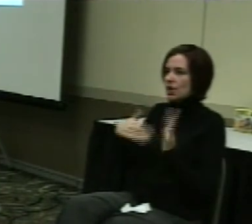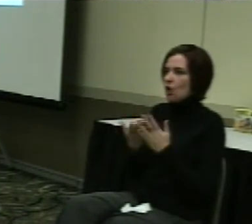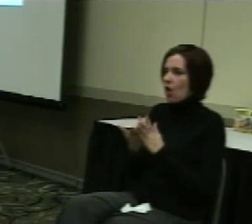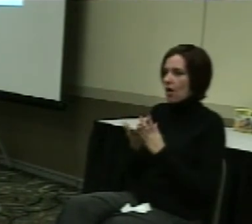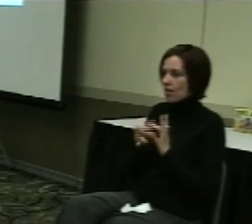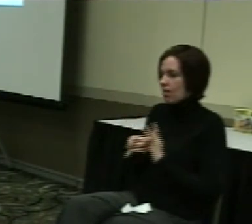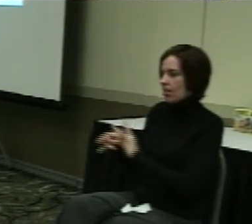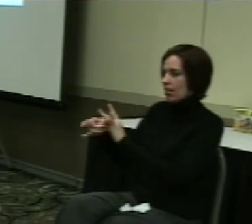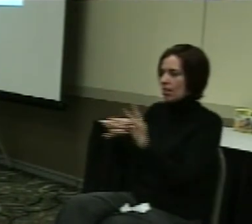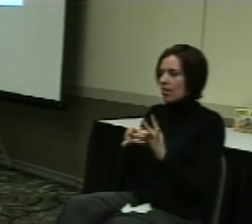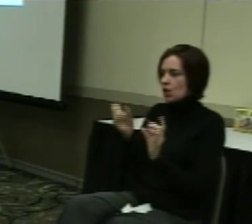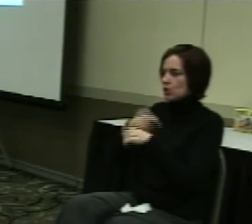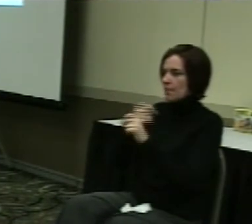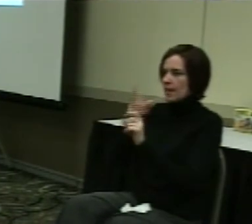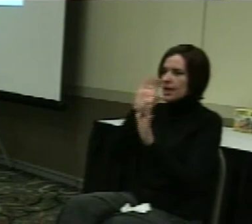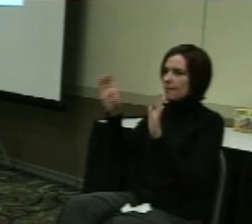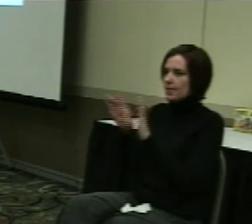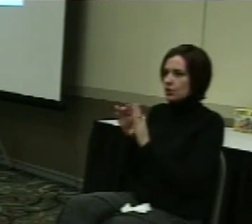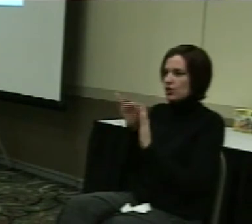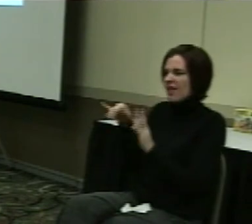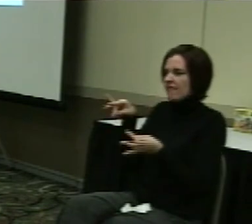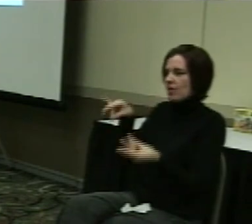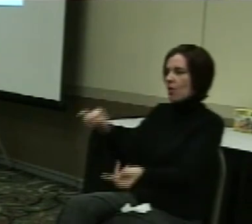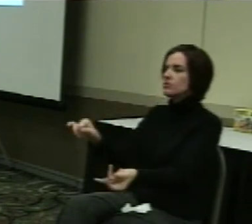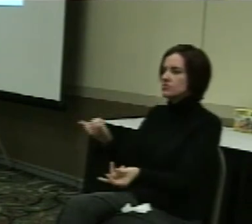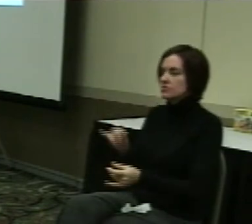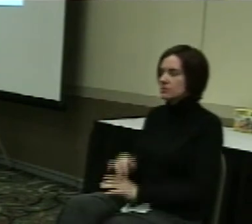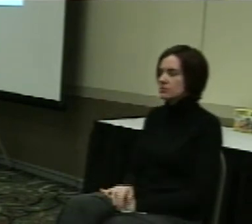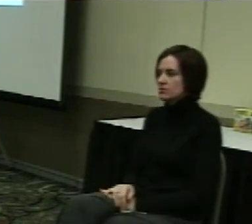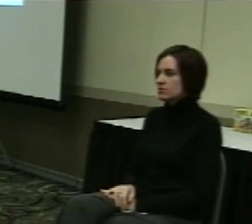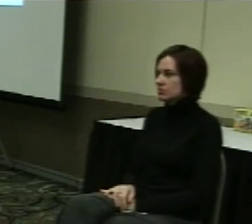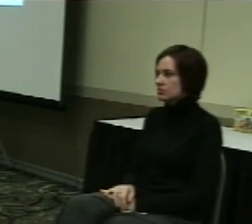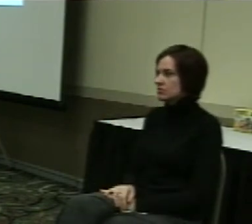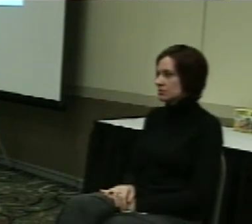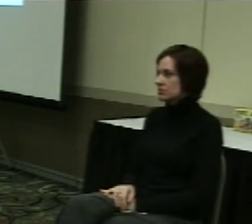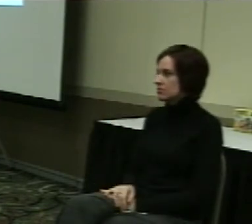to make a picture that flows?